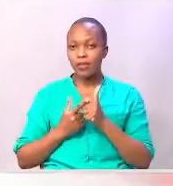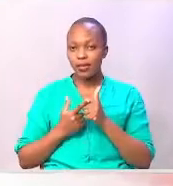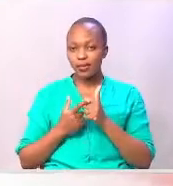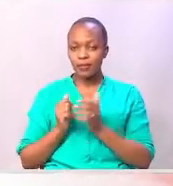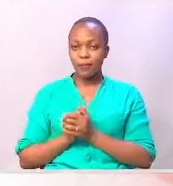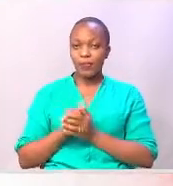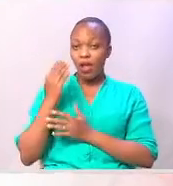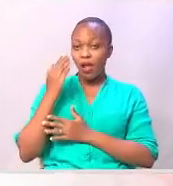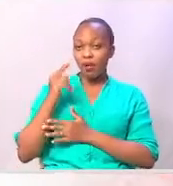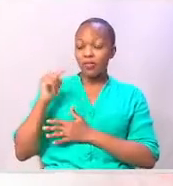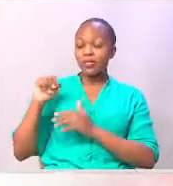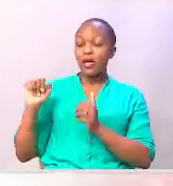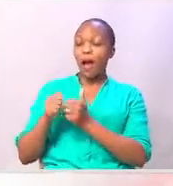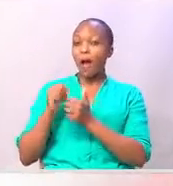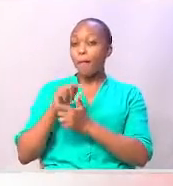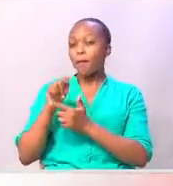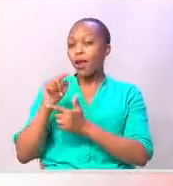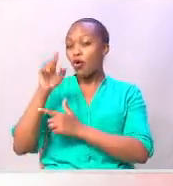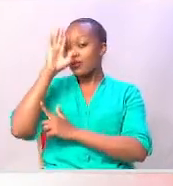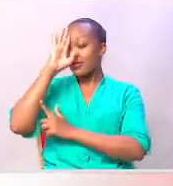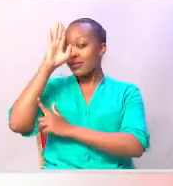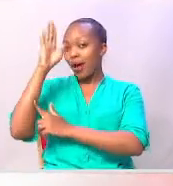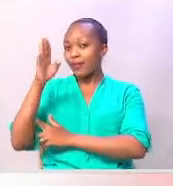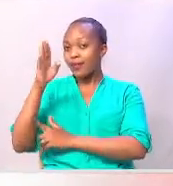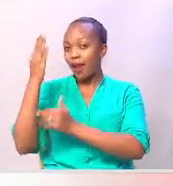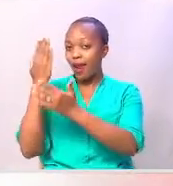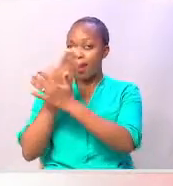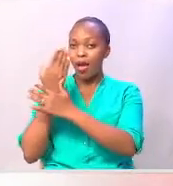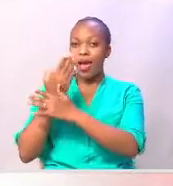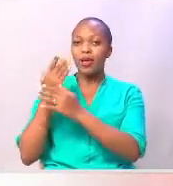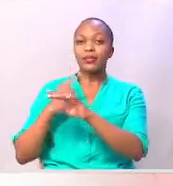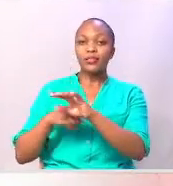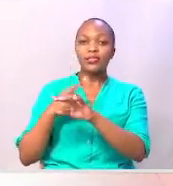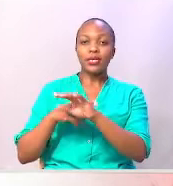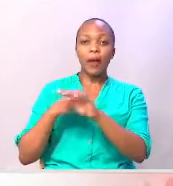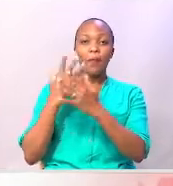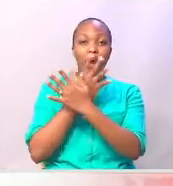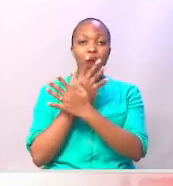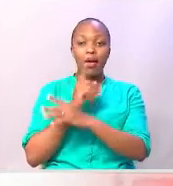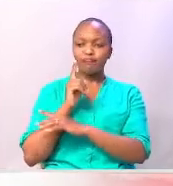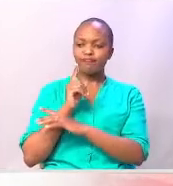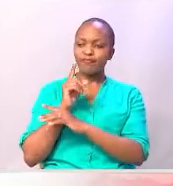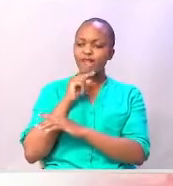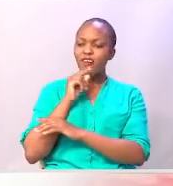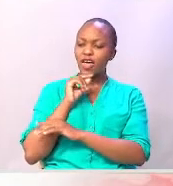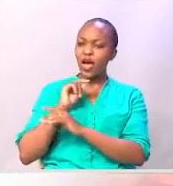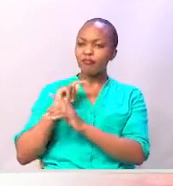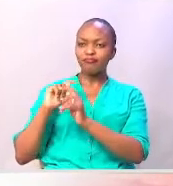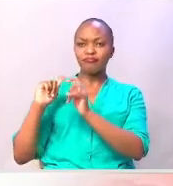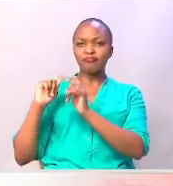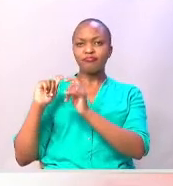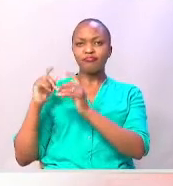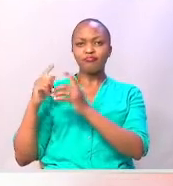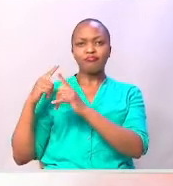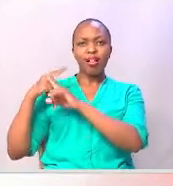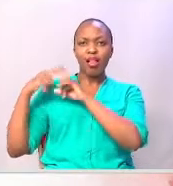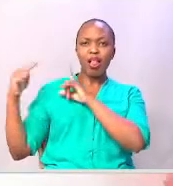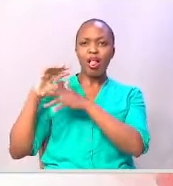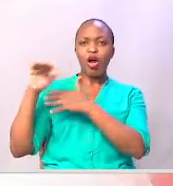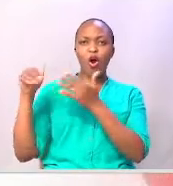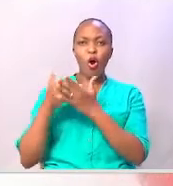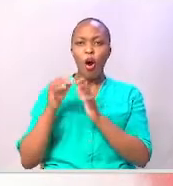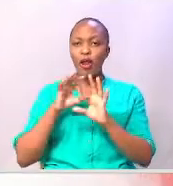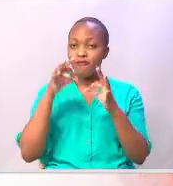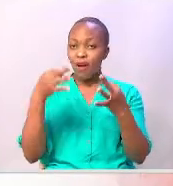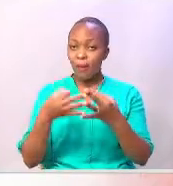It all happened on Sunday night when the father, Paul Njuki, allegedly turned on his family, hacking all of them to death. It is reported